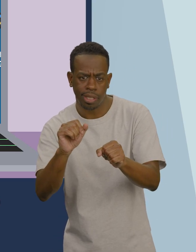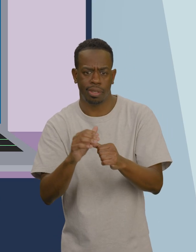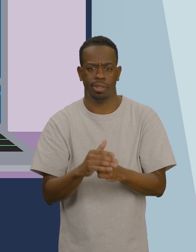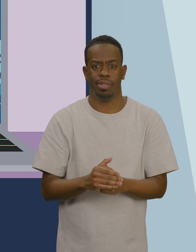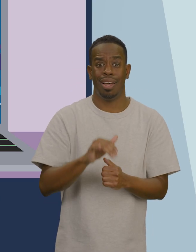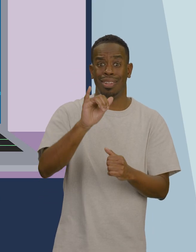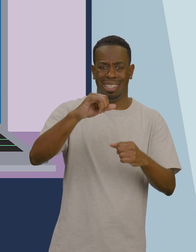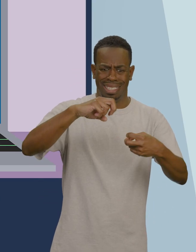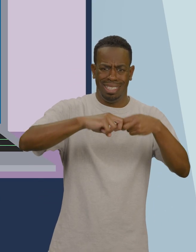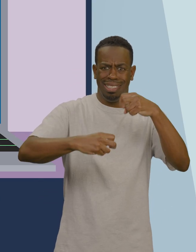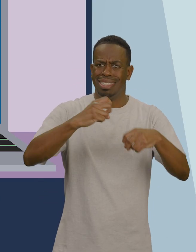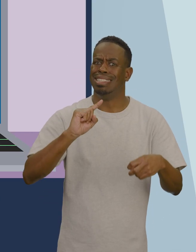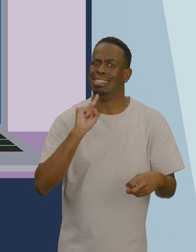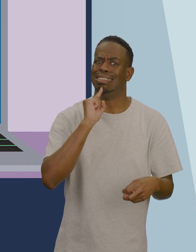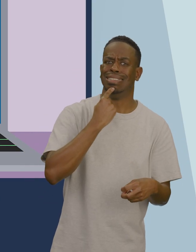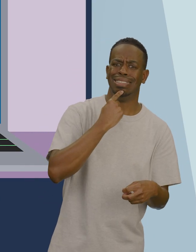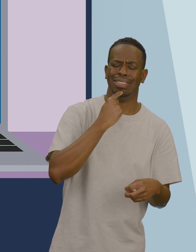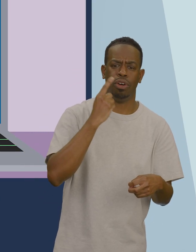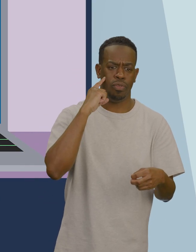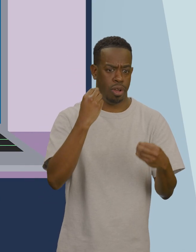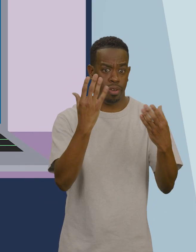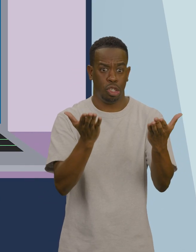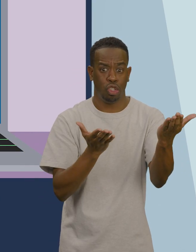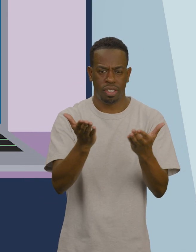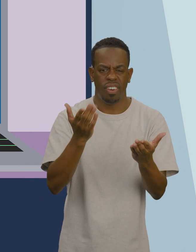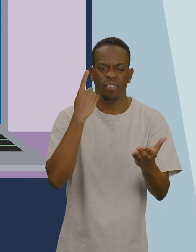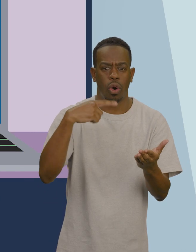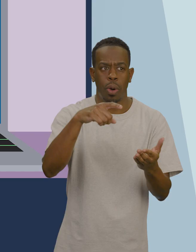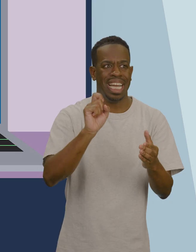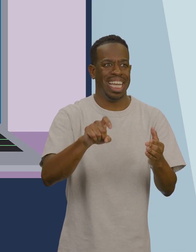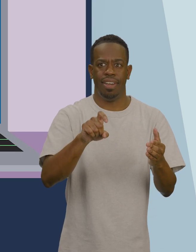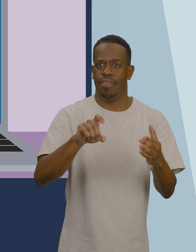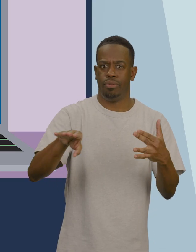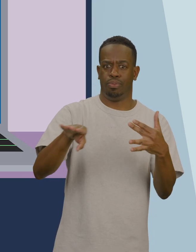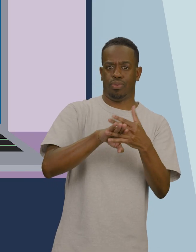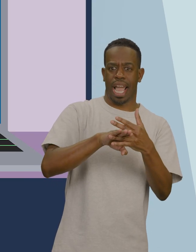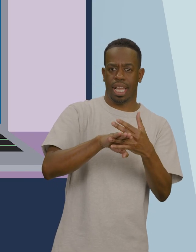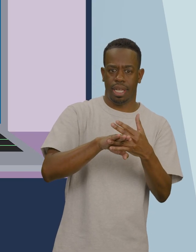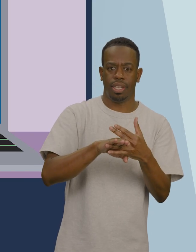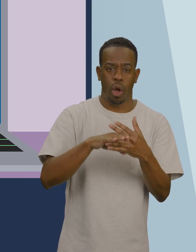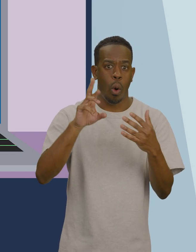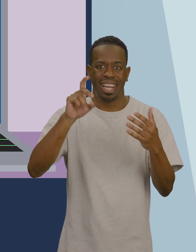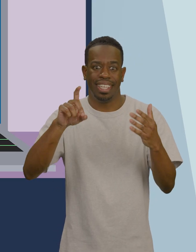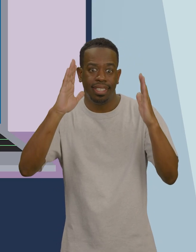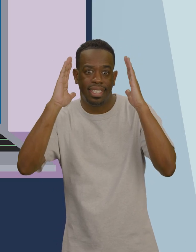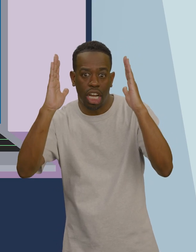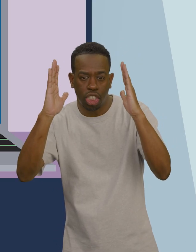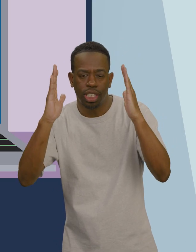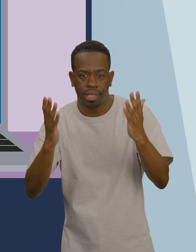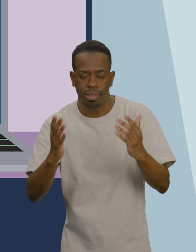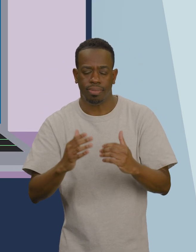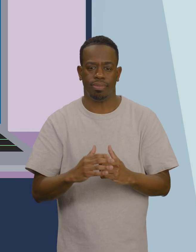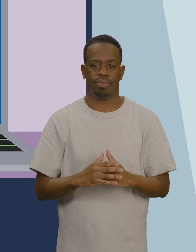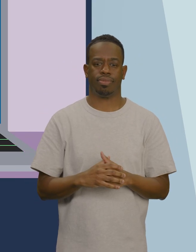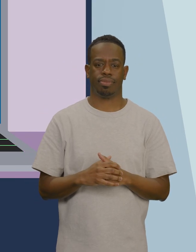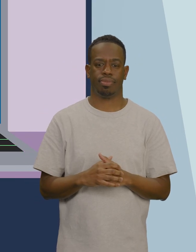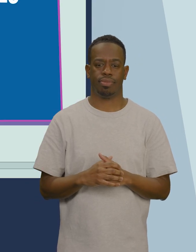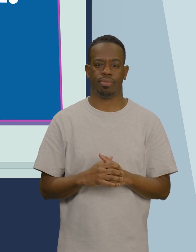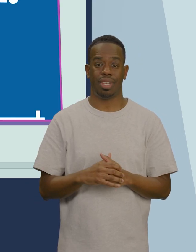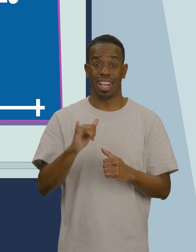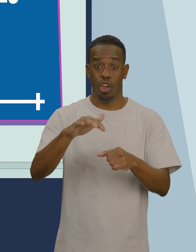safety, and extensive crisis management and respite services allow you and your family to get urgent attention or breaks when you need